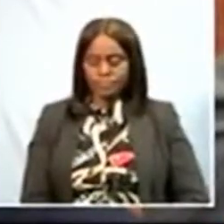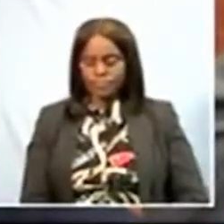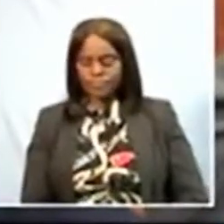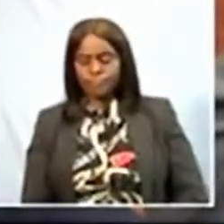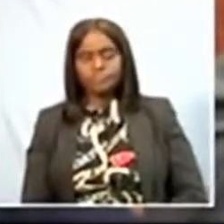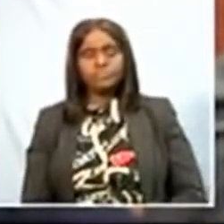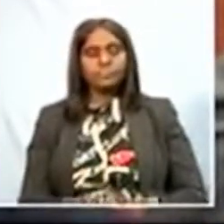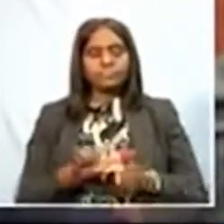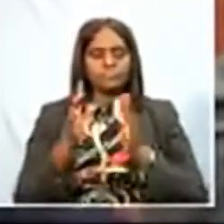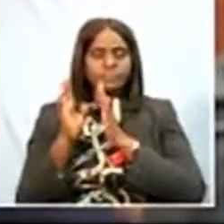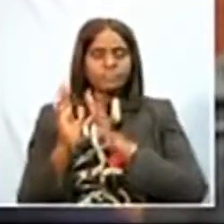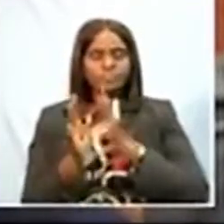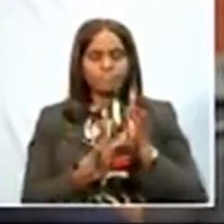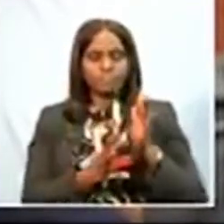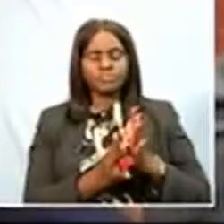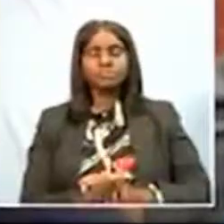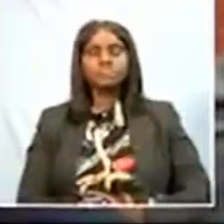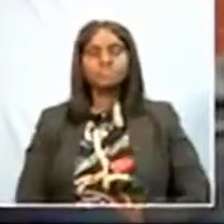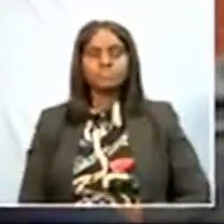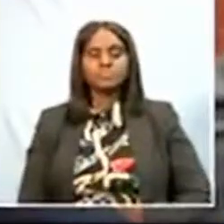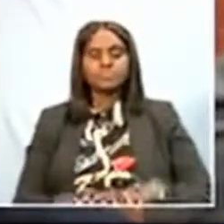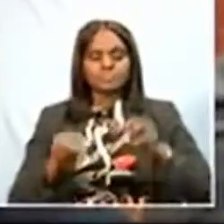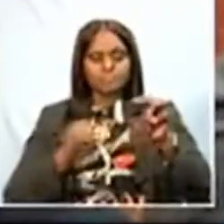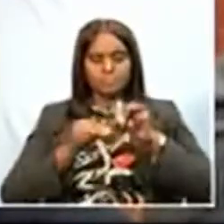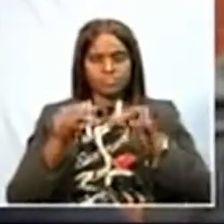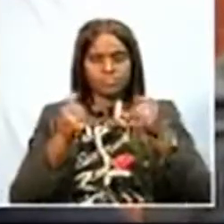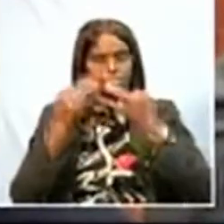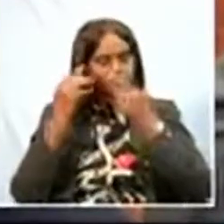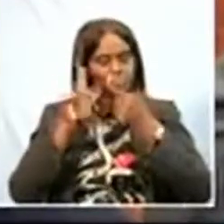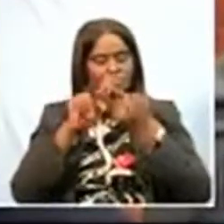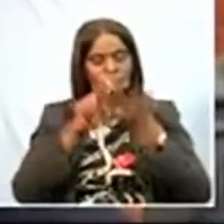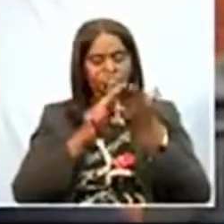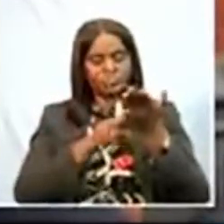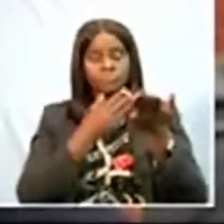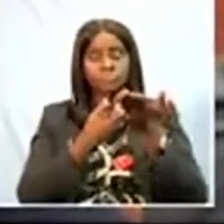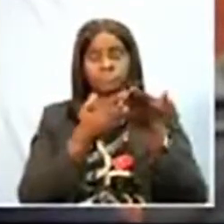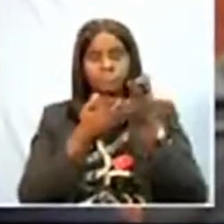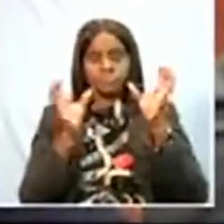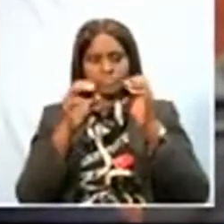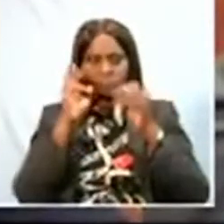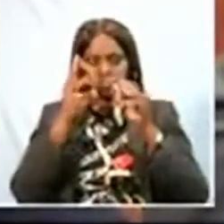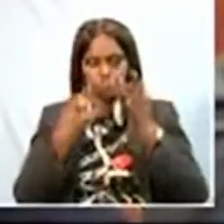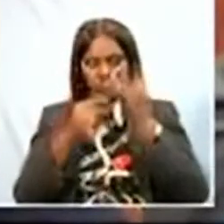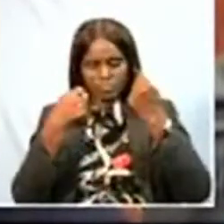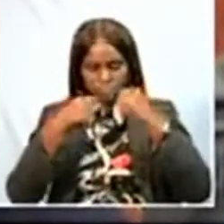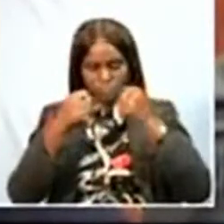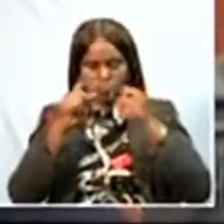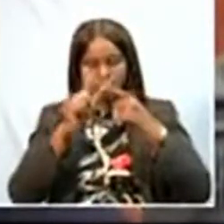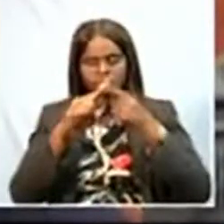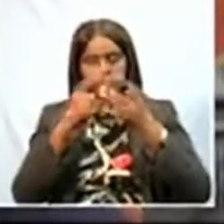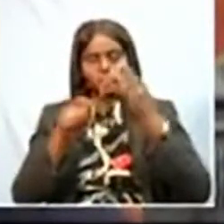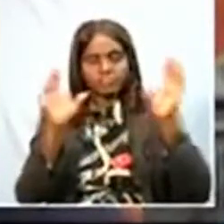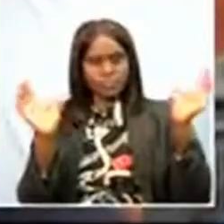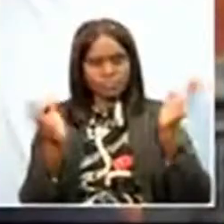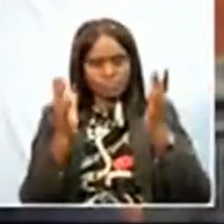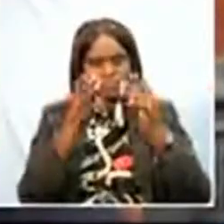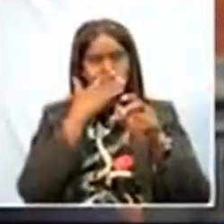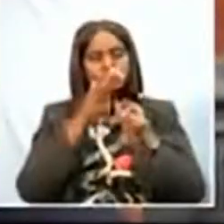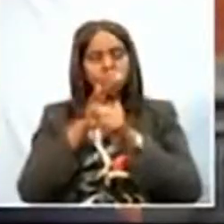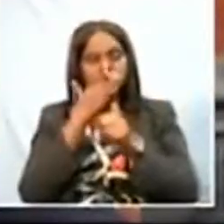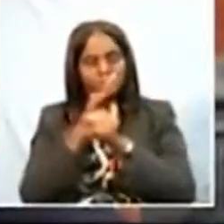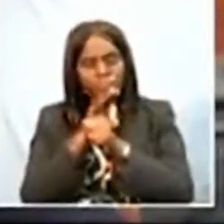Remedial measure. Management wishes to report that the Council will endeavor to promote